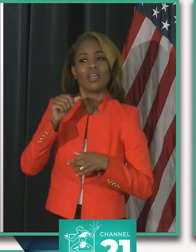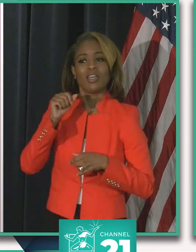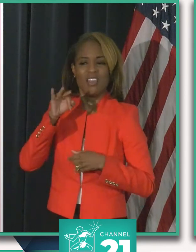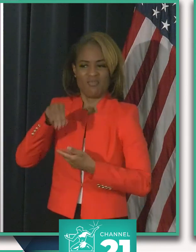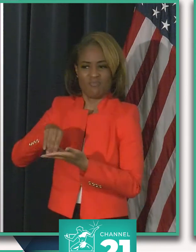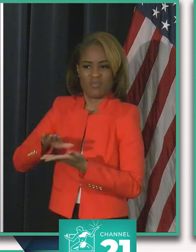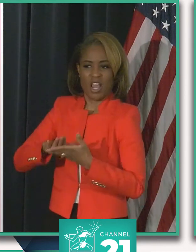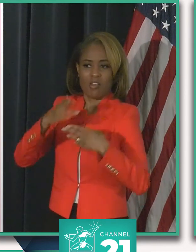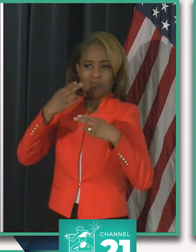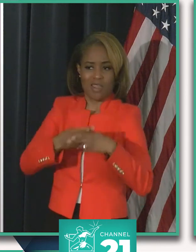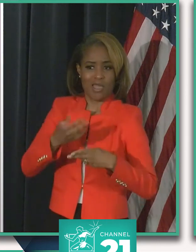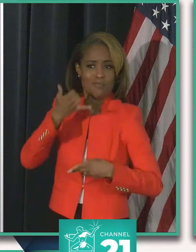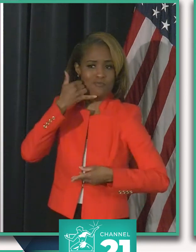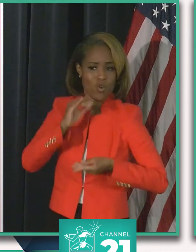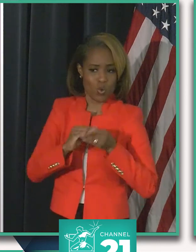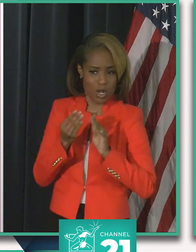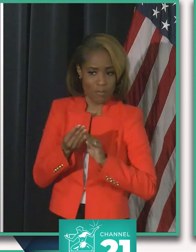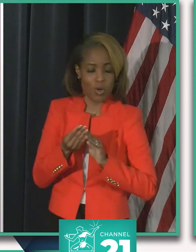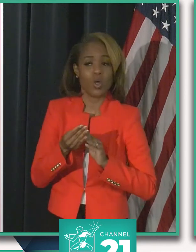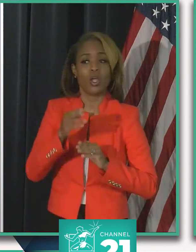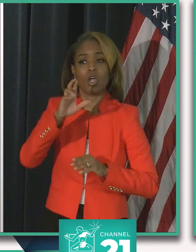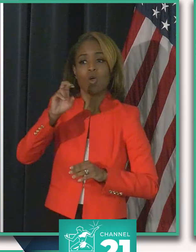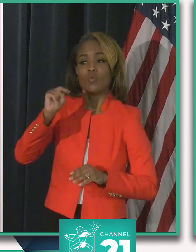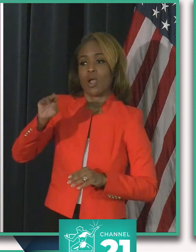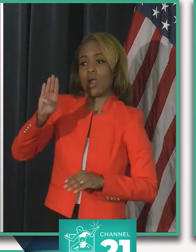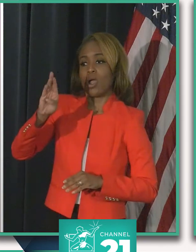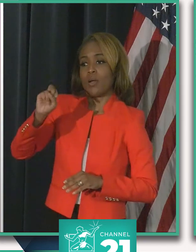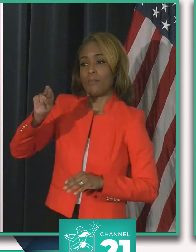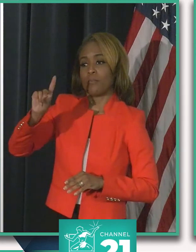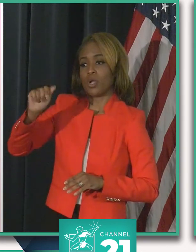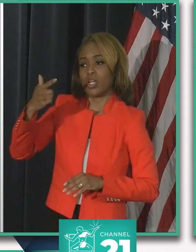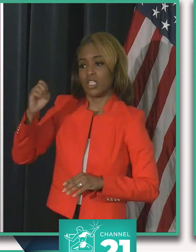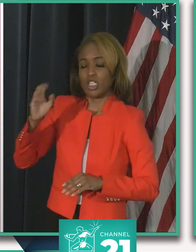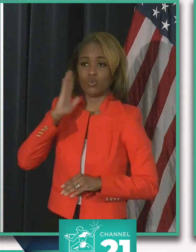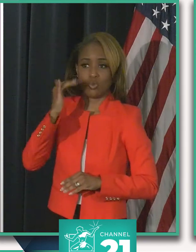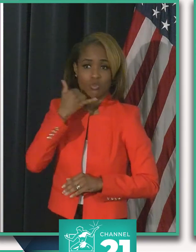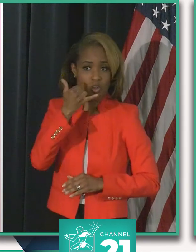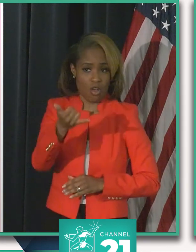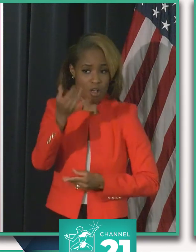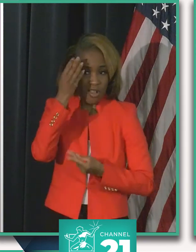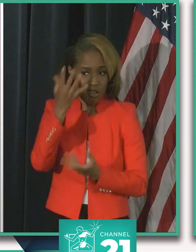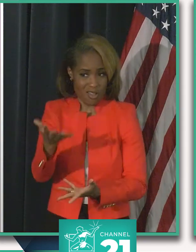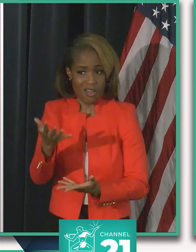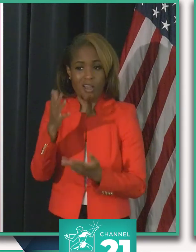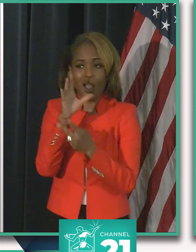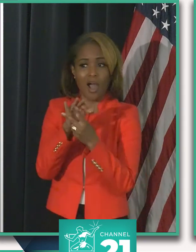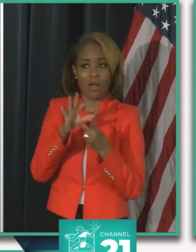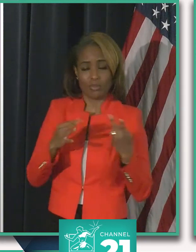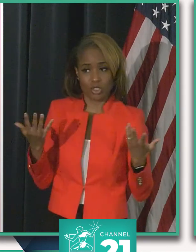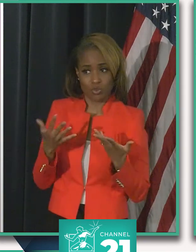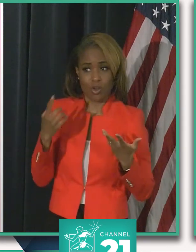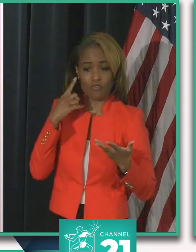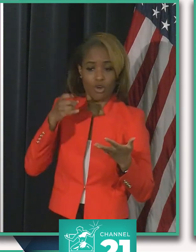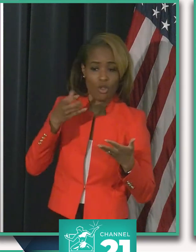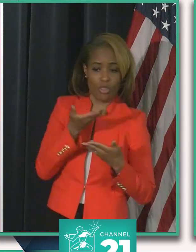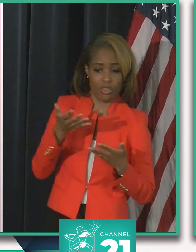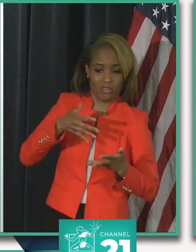Okay. So we're going to take your name or number, and Ron Brundage is going to call you and let you know what the options are on shredded